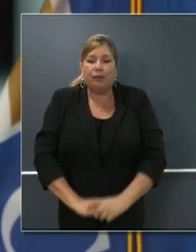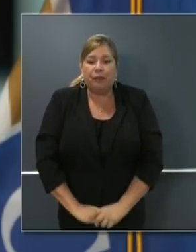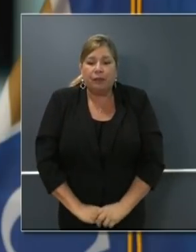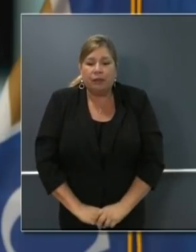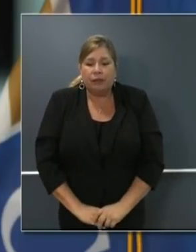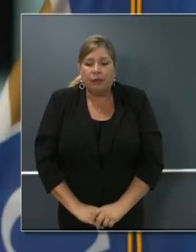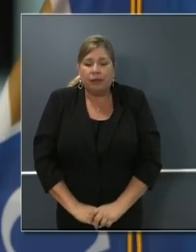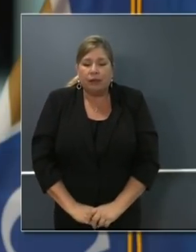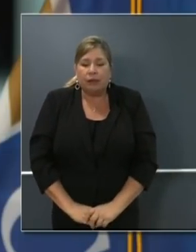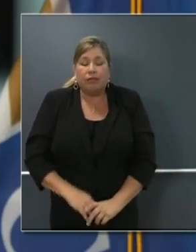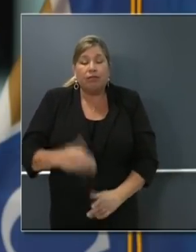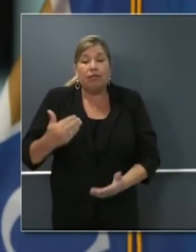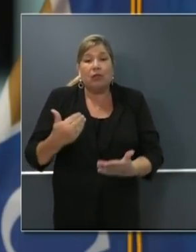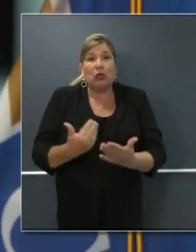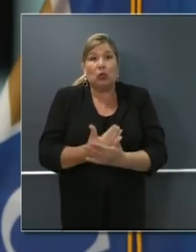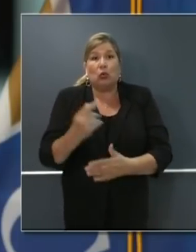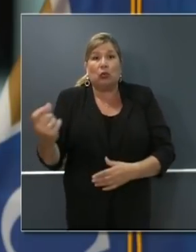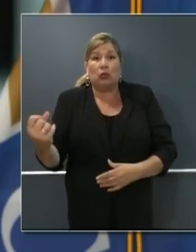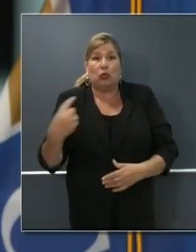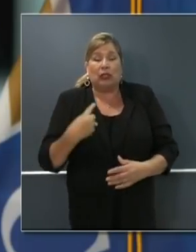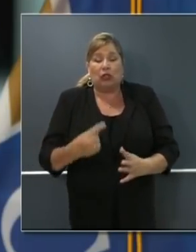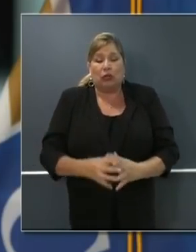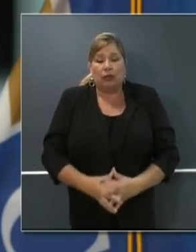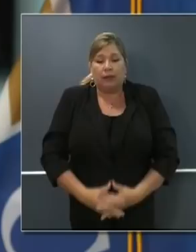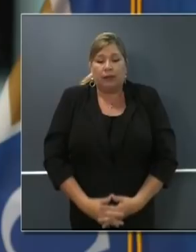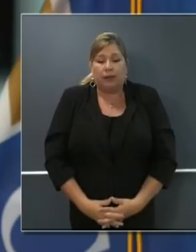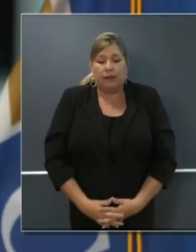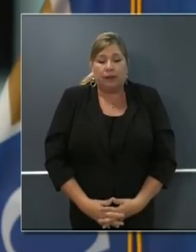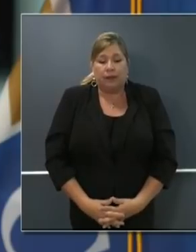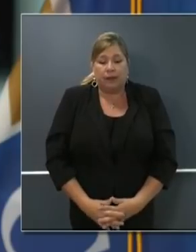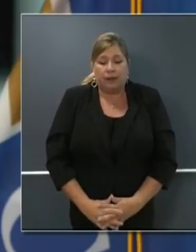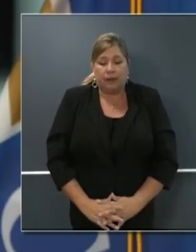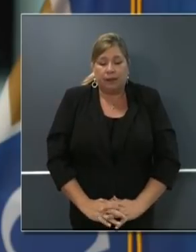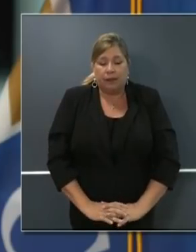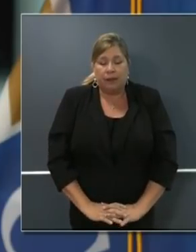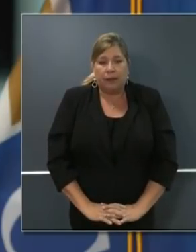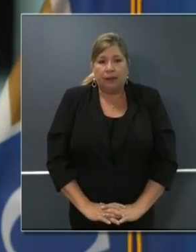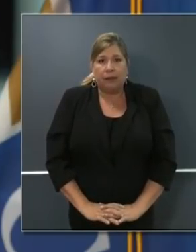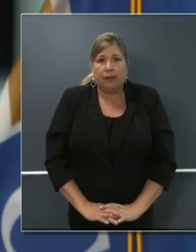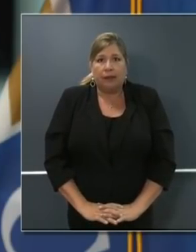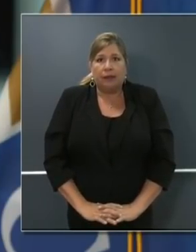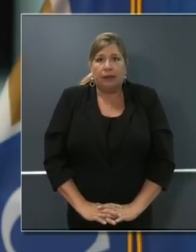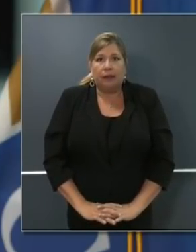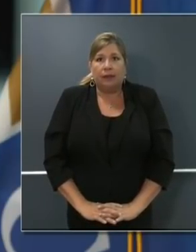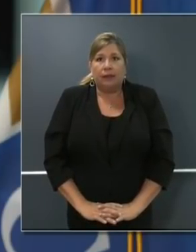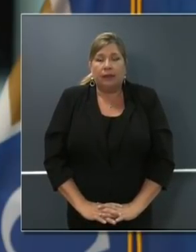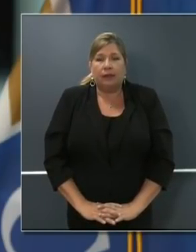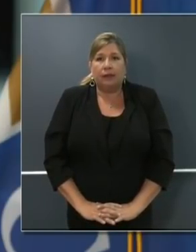Thank you. I wanted to ask a question about testing, which I know is on top of your mind.